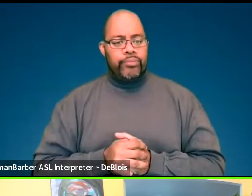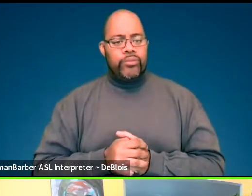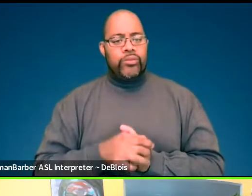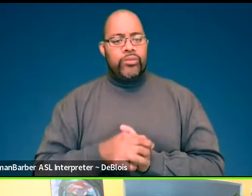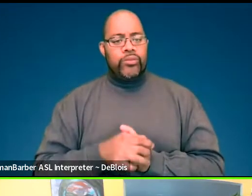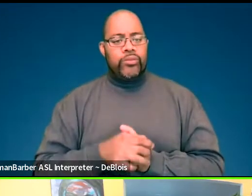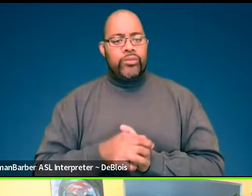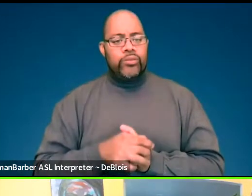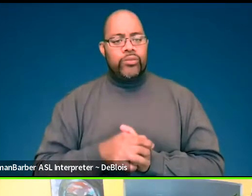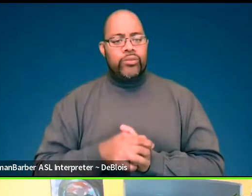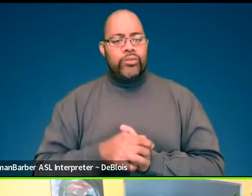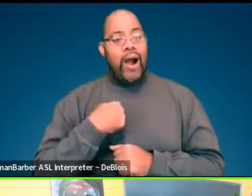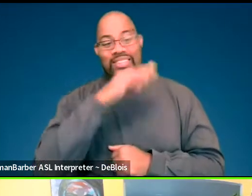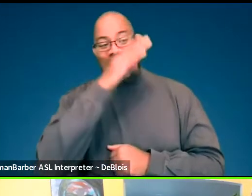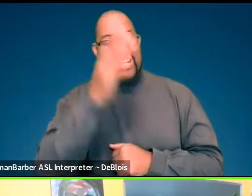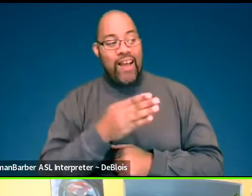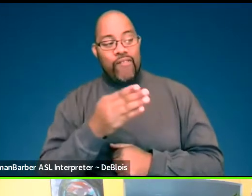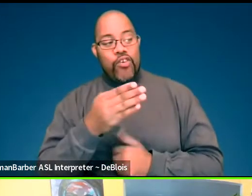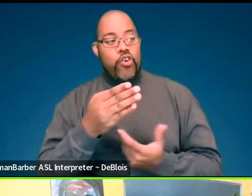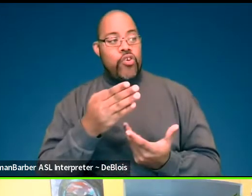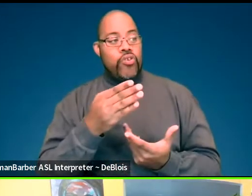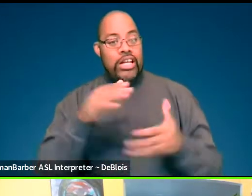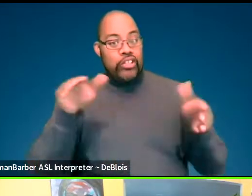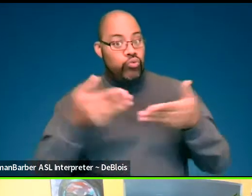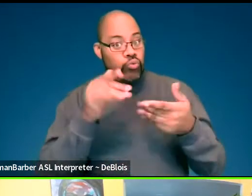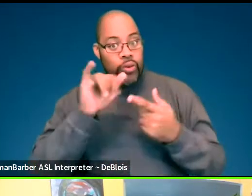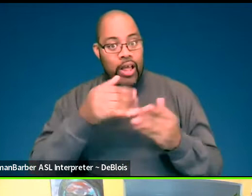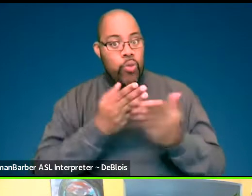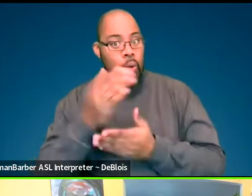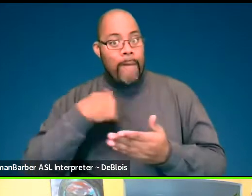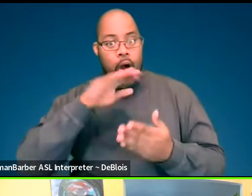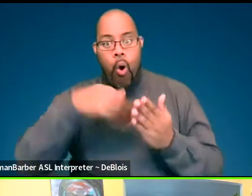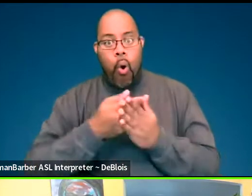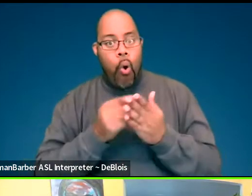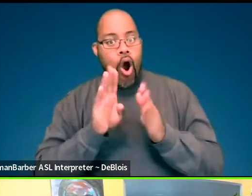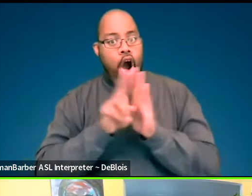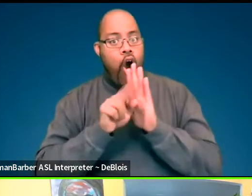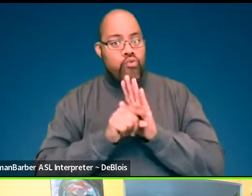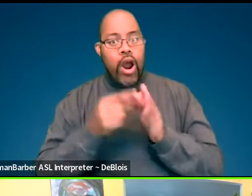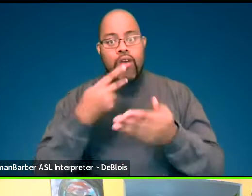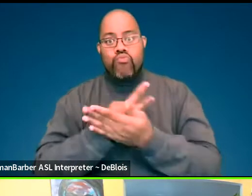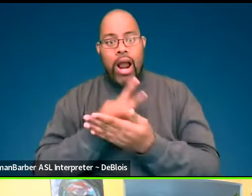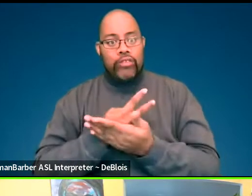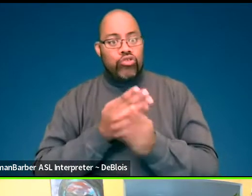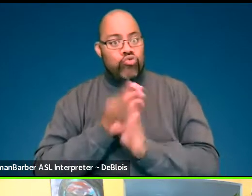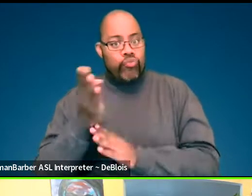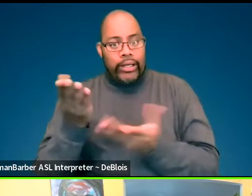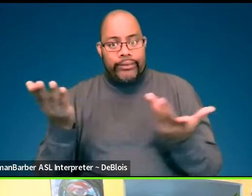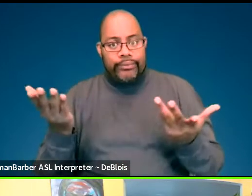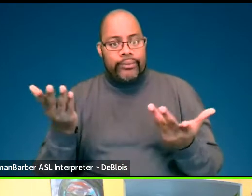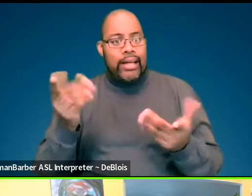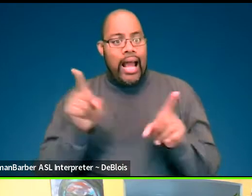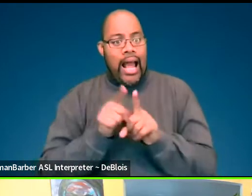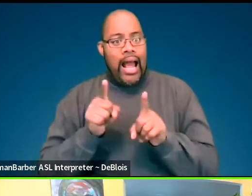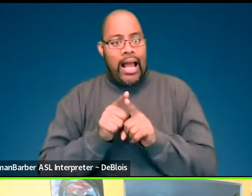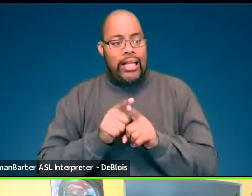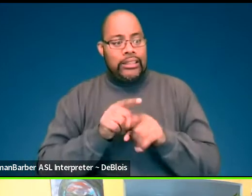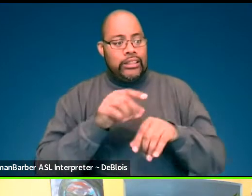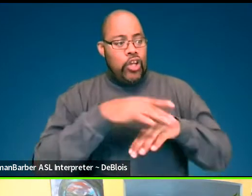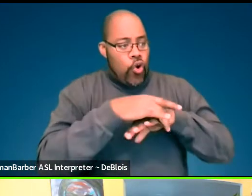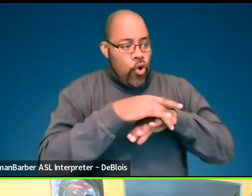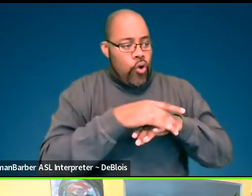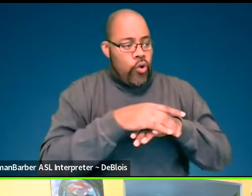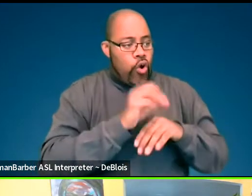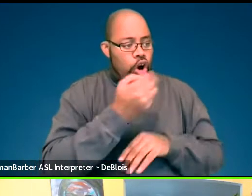So I was never introduced to it throughout my entire undergraduate or graduate career as a terrestrial